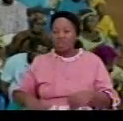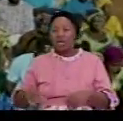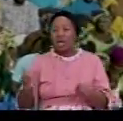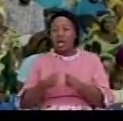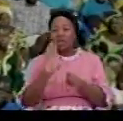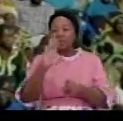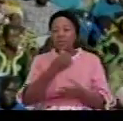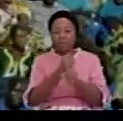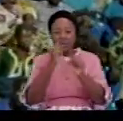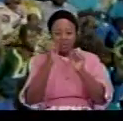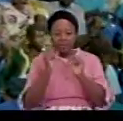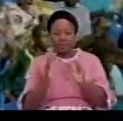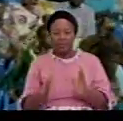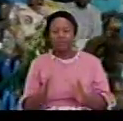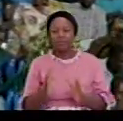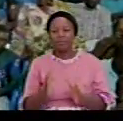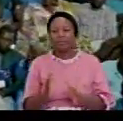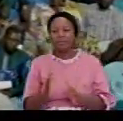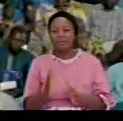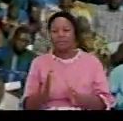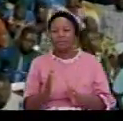Savior.